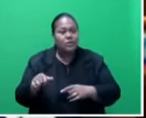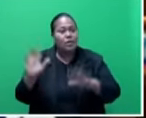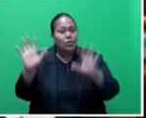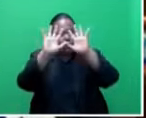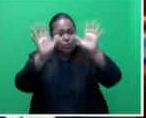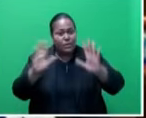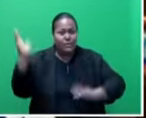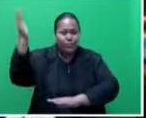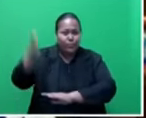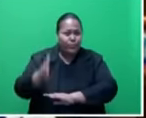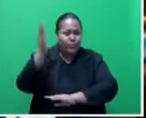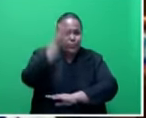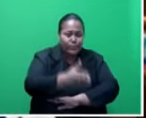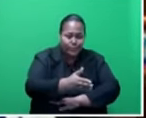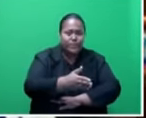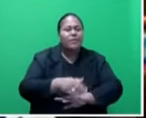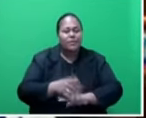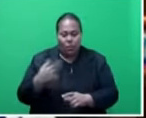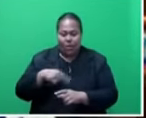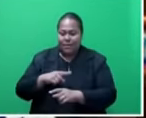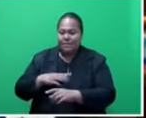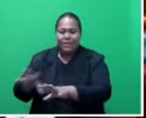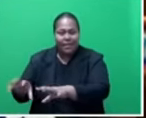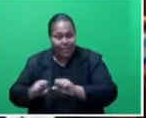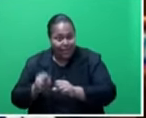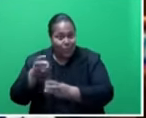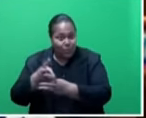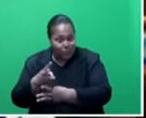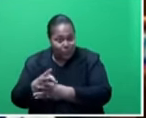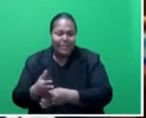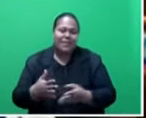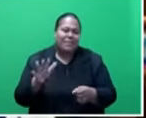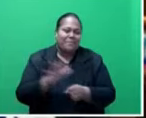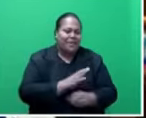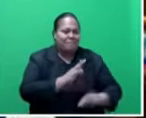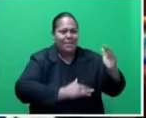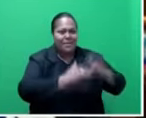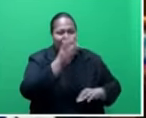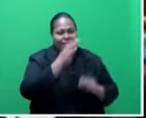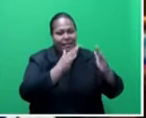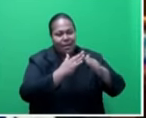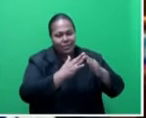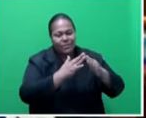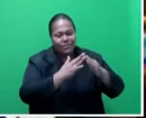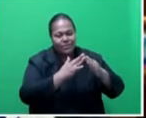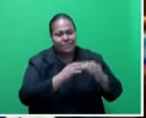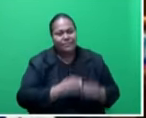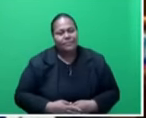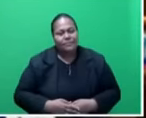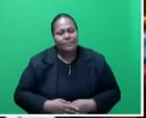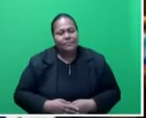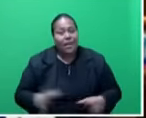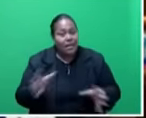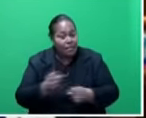to ensure timely repairs are coordinated for affected stations. With TC Ana, further damage was caused, including Greater Vitilevu